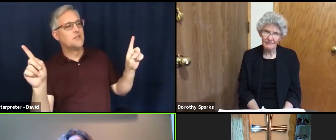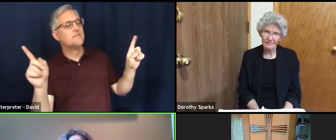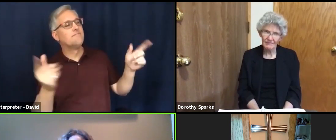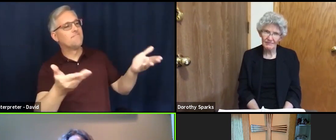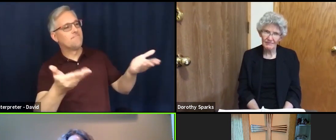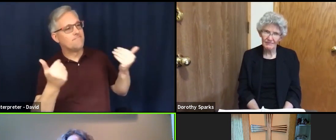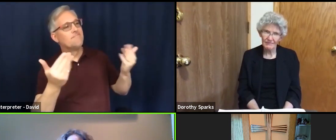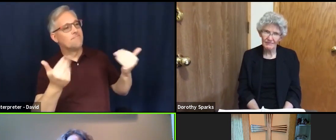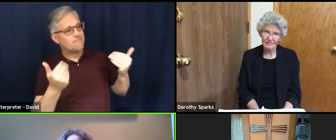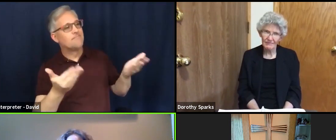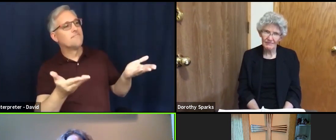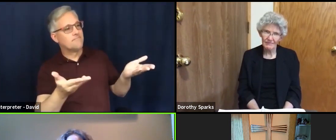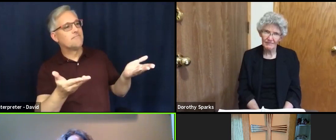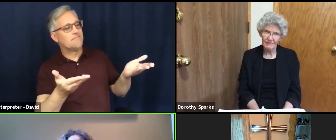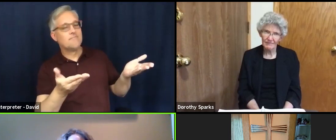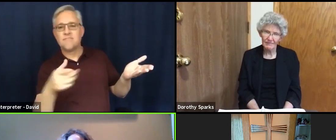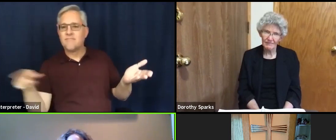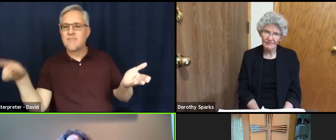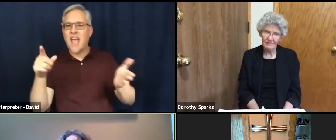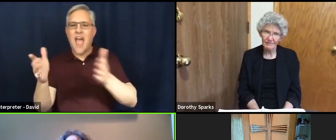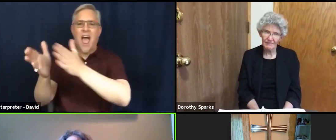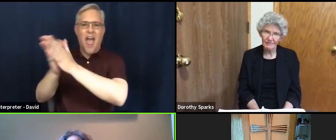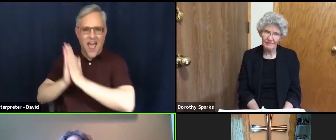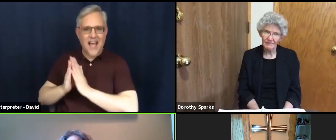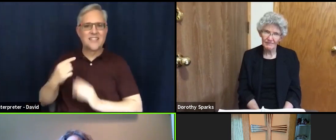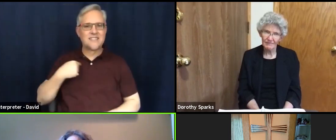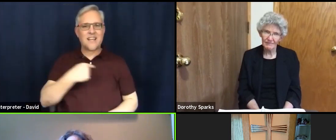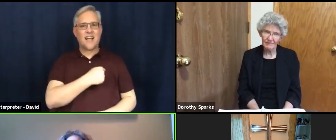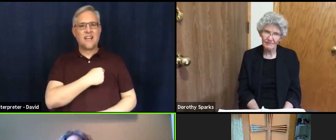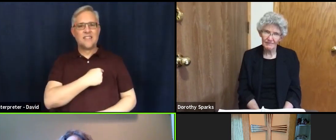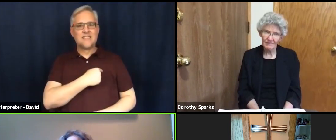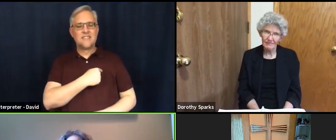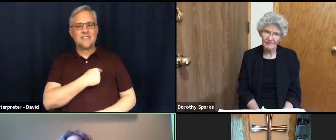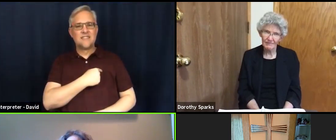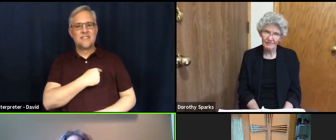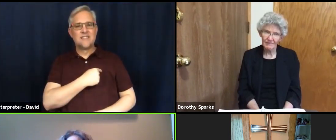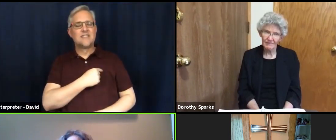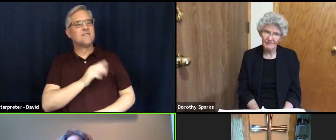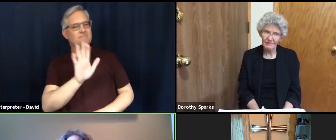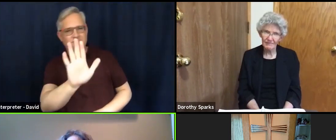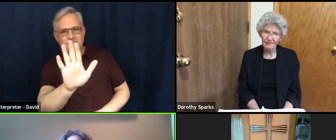They're asking us to sit with those feelings.